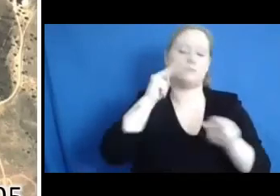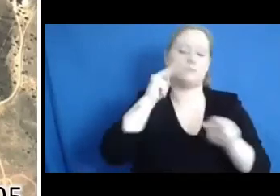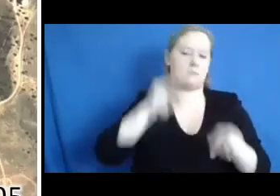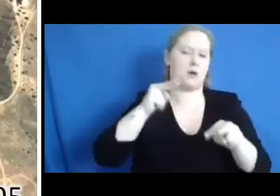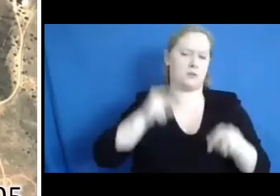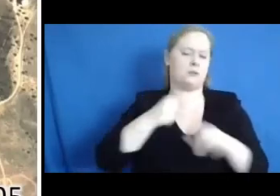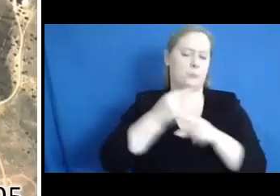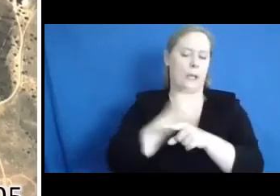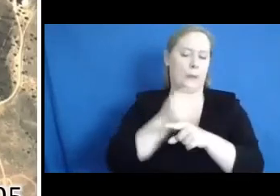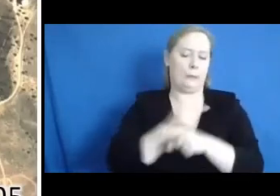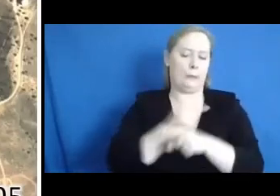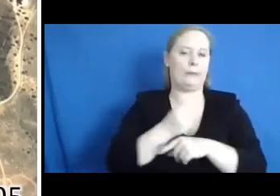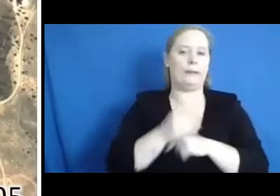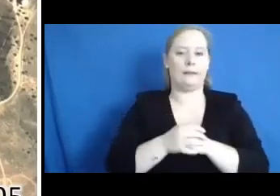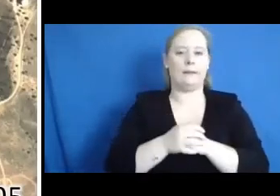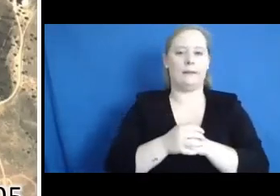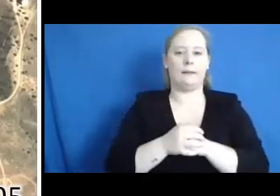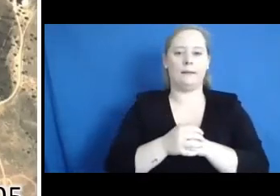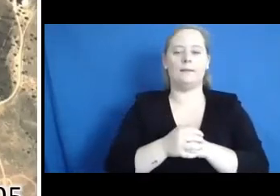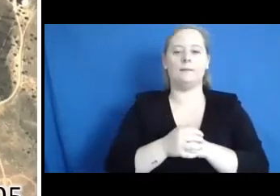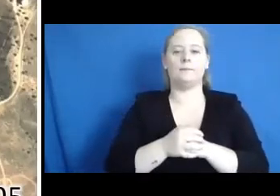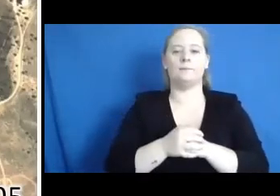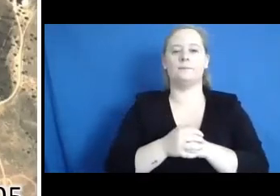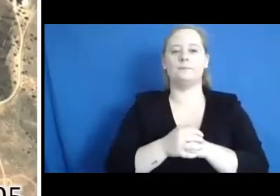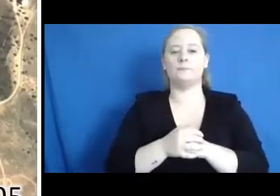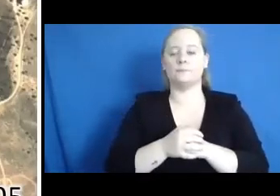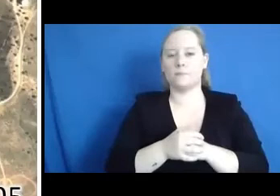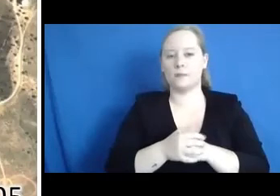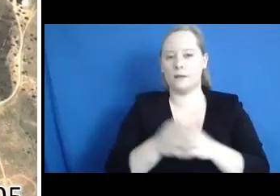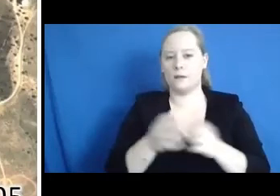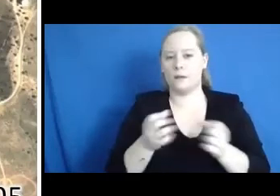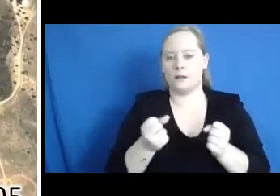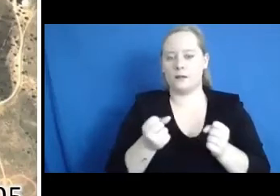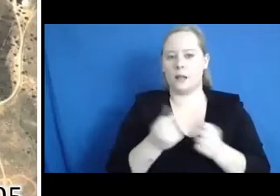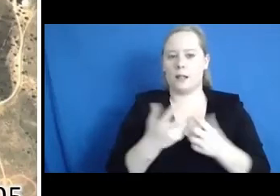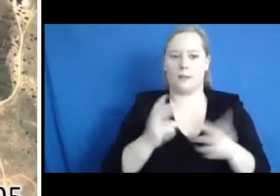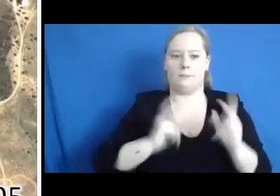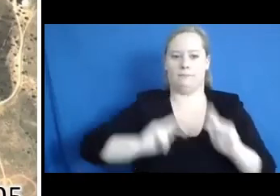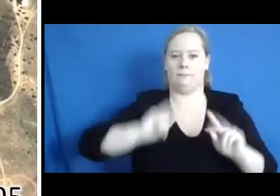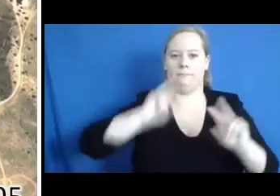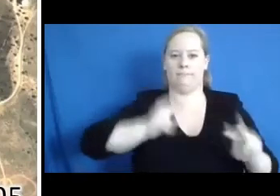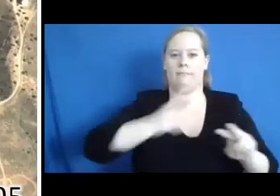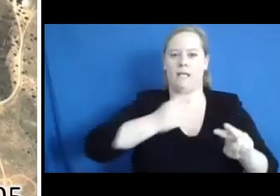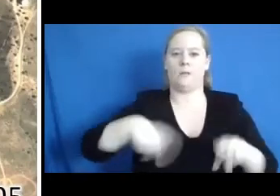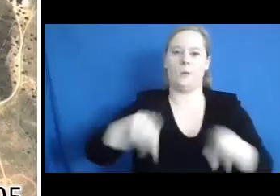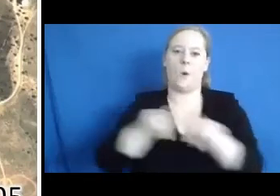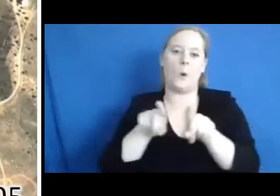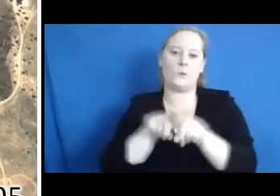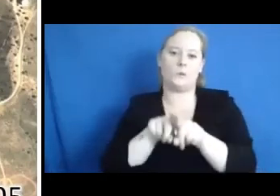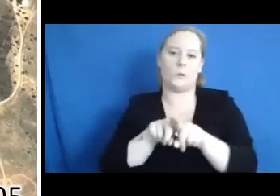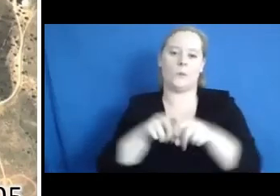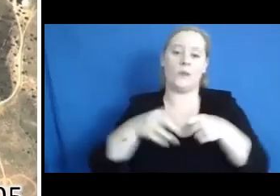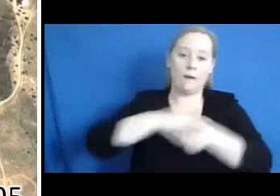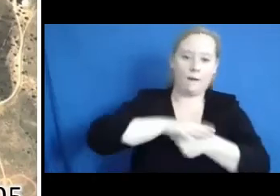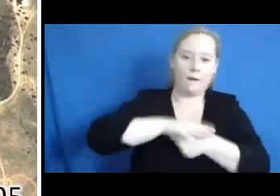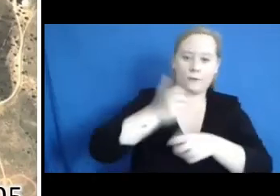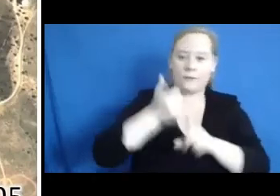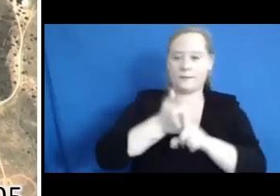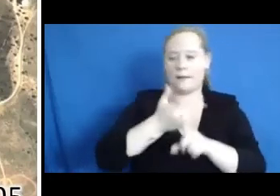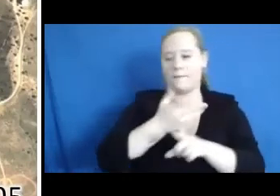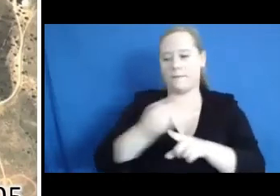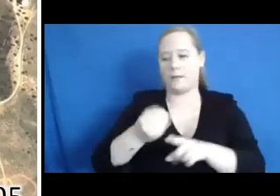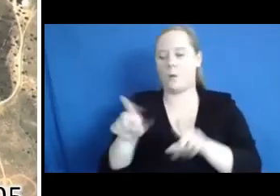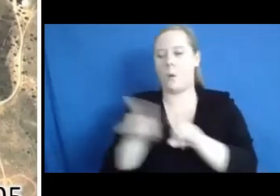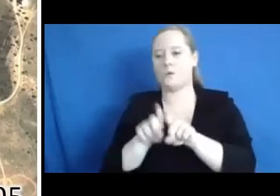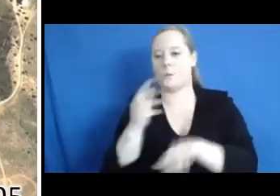regularly. It gets monitored, there's some lysimeters that are monitored, and also the vegetative cover is monitored regularly. And